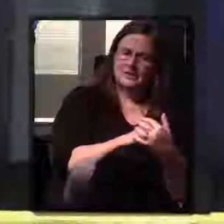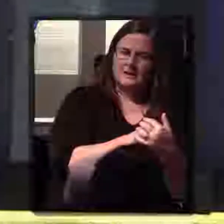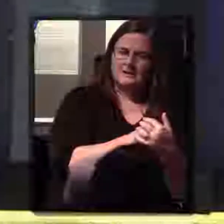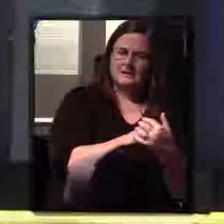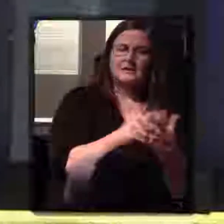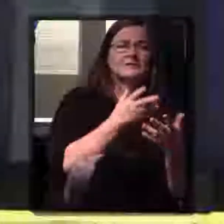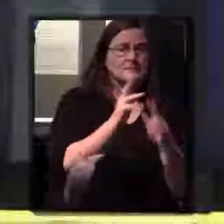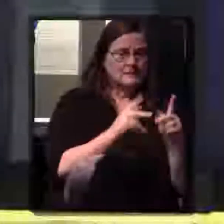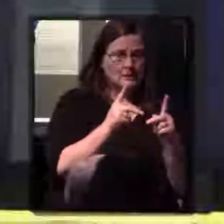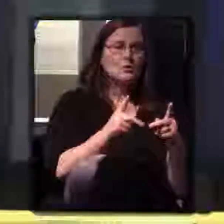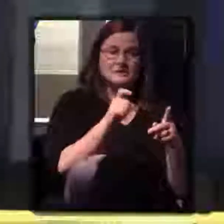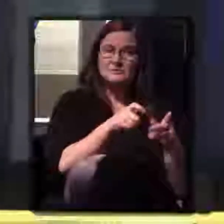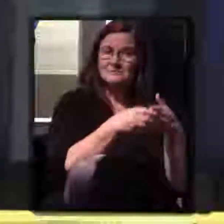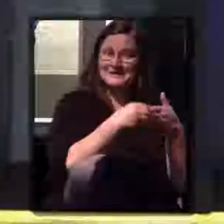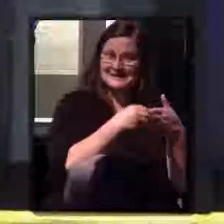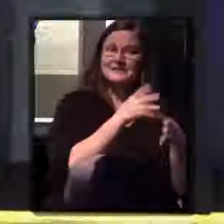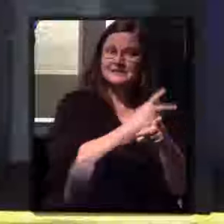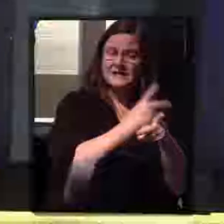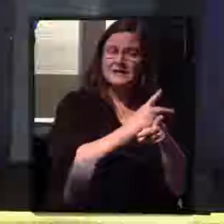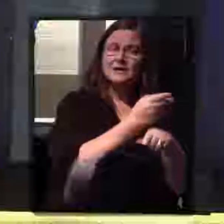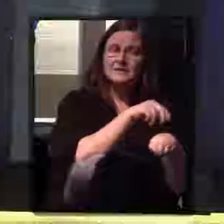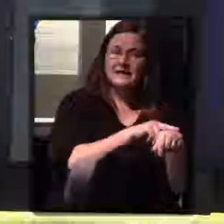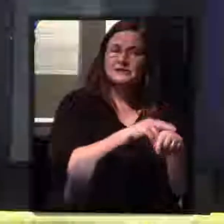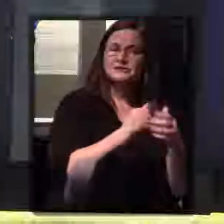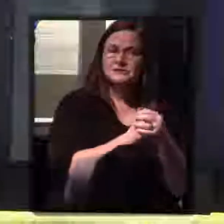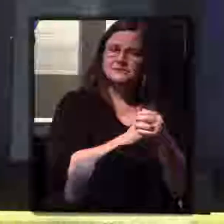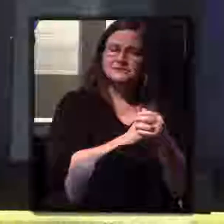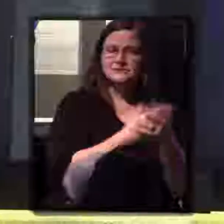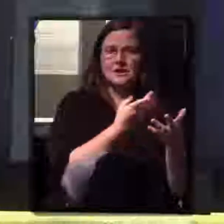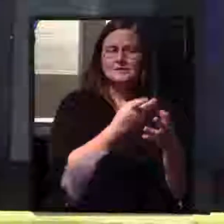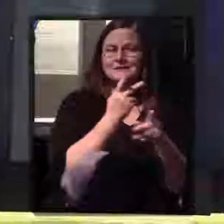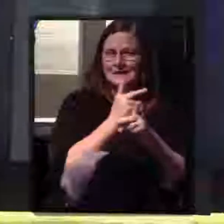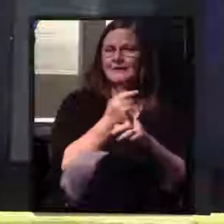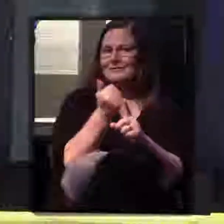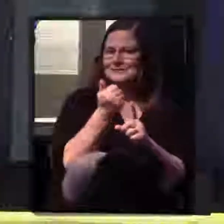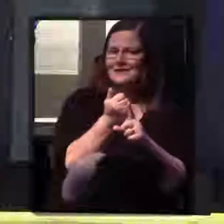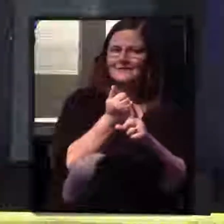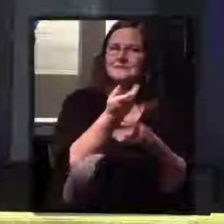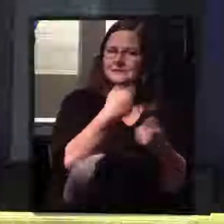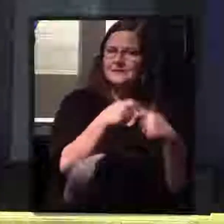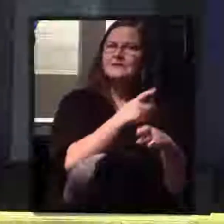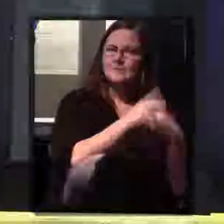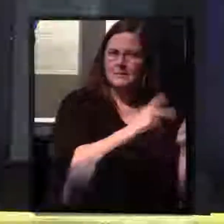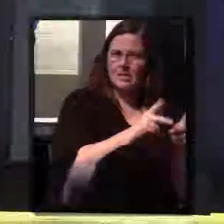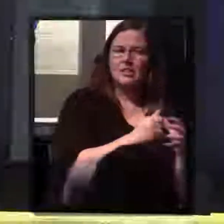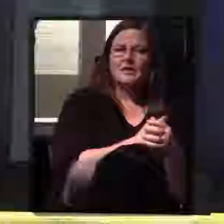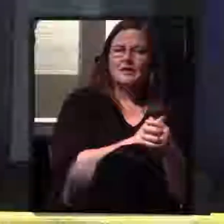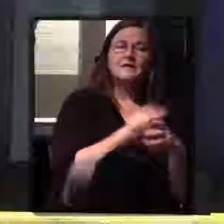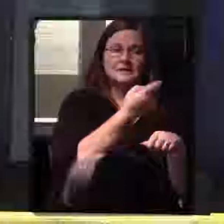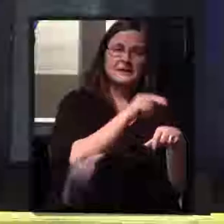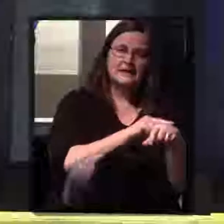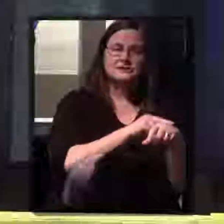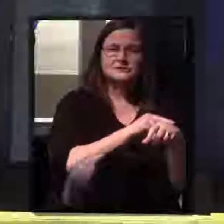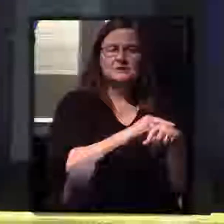into power and become wealthy. Then those who are supposed to be leading and caring for the nation start feeding themselves instead of